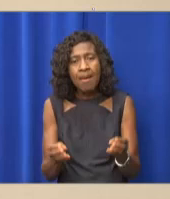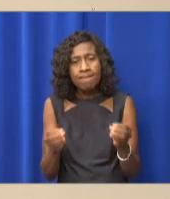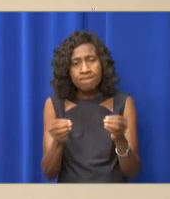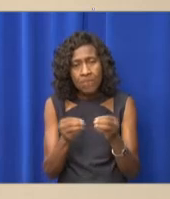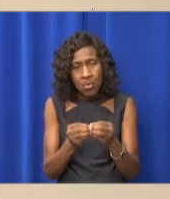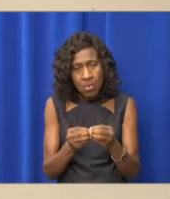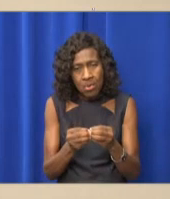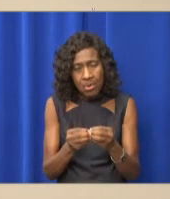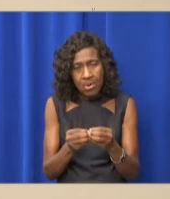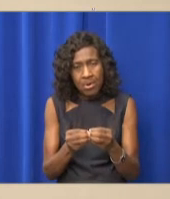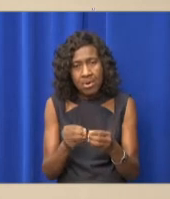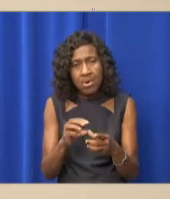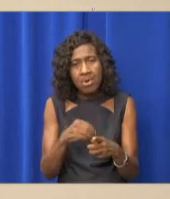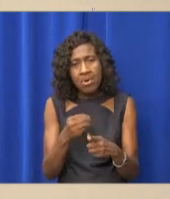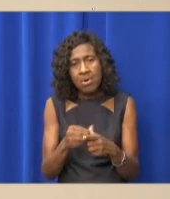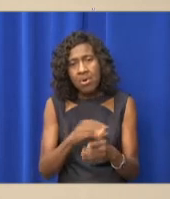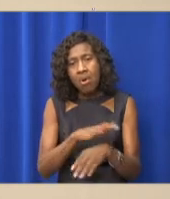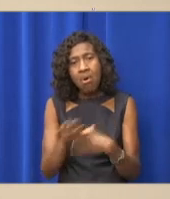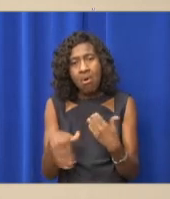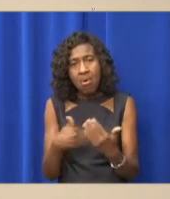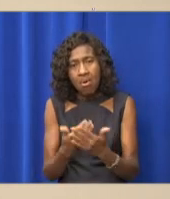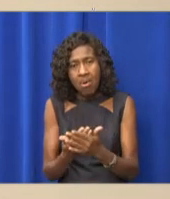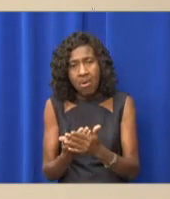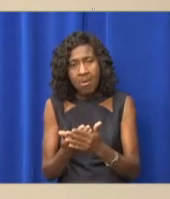aspect of that